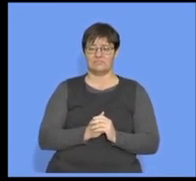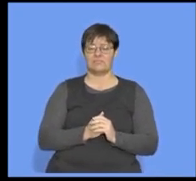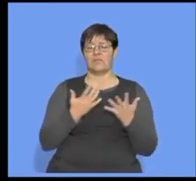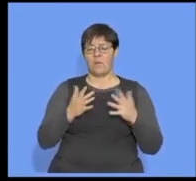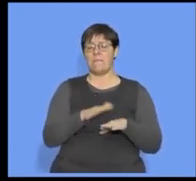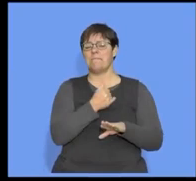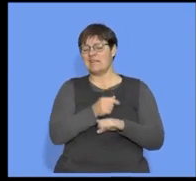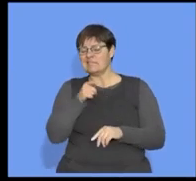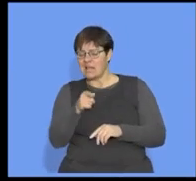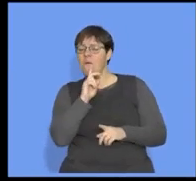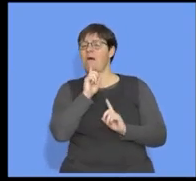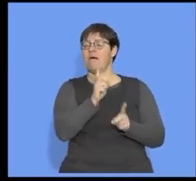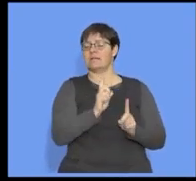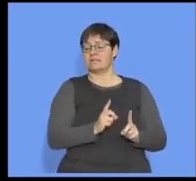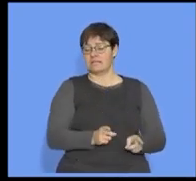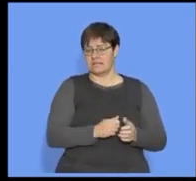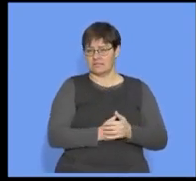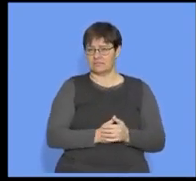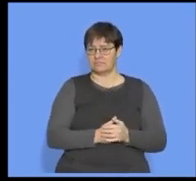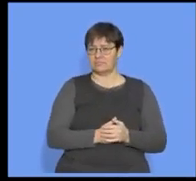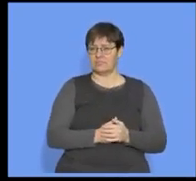So let's look at the questions based on this diagram.